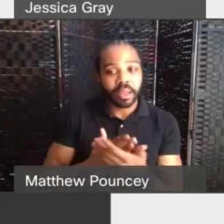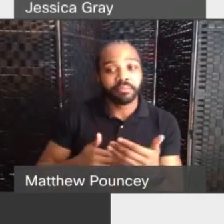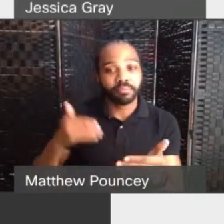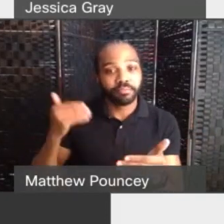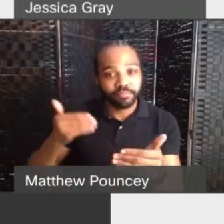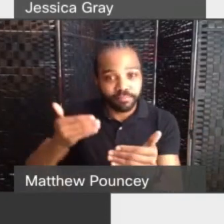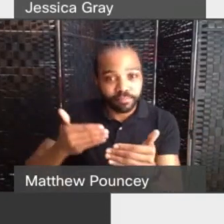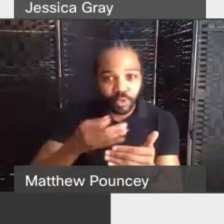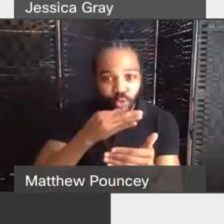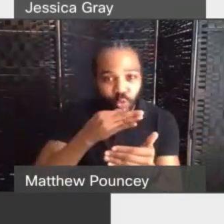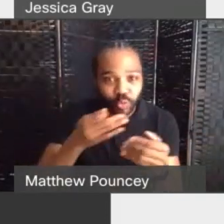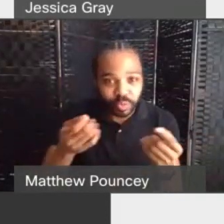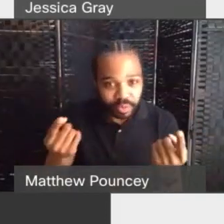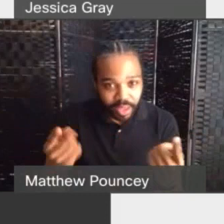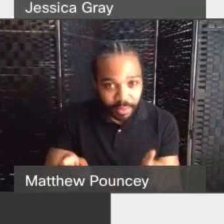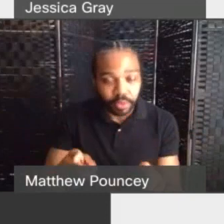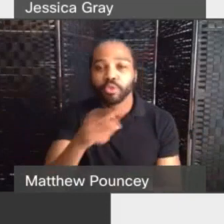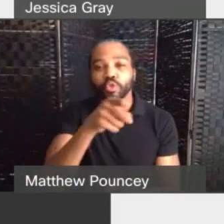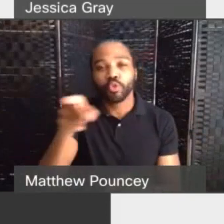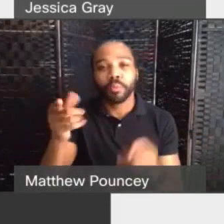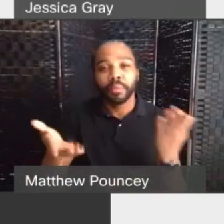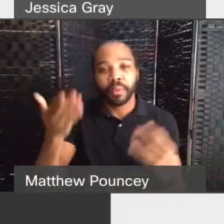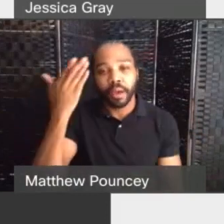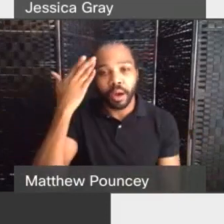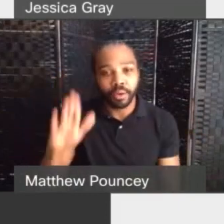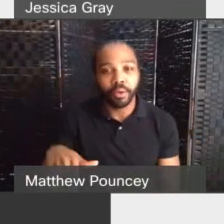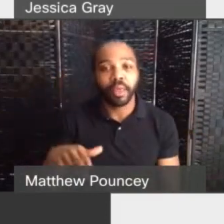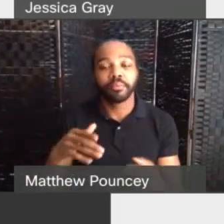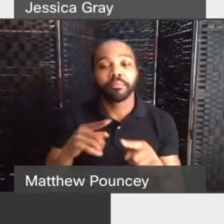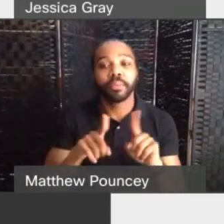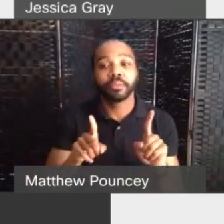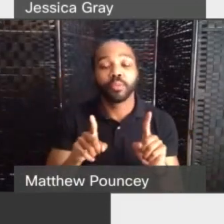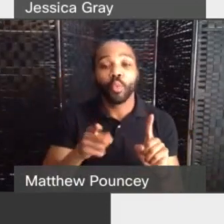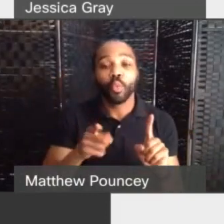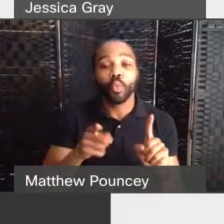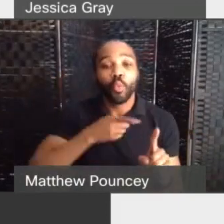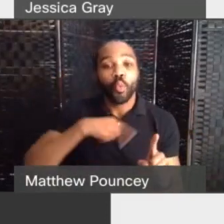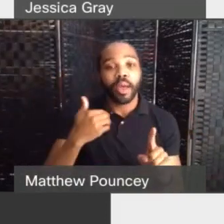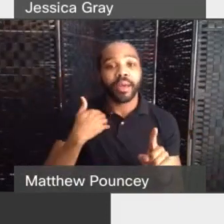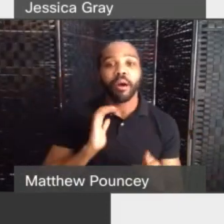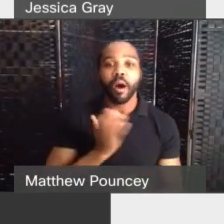as people may be aware, I expect you're aware. So we have our